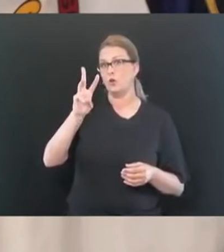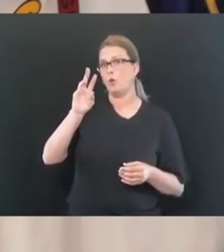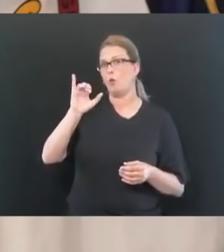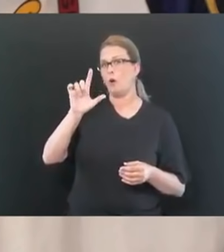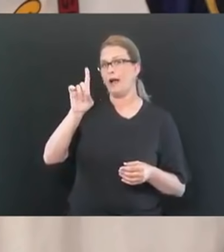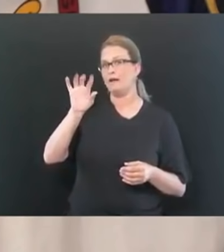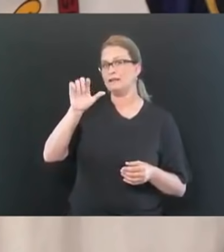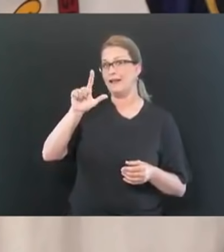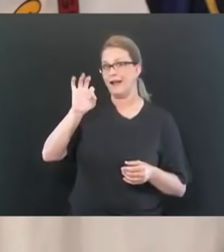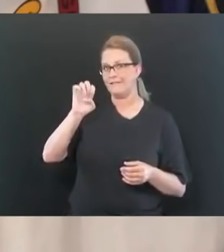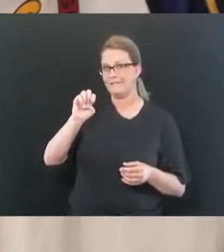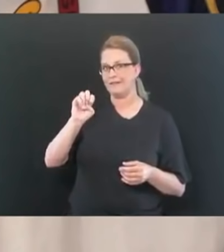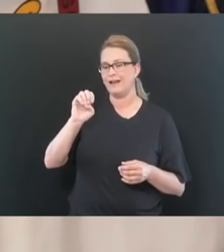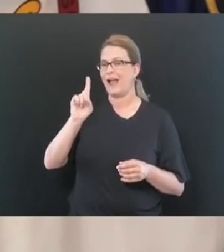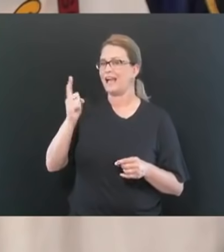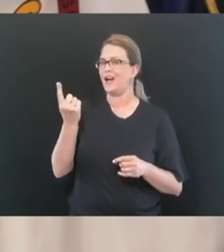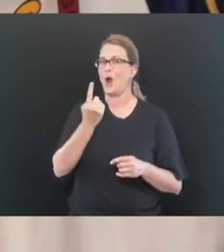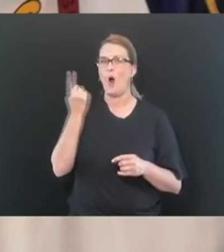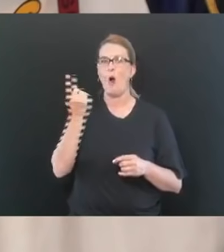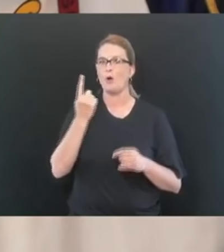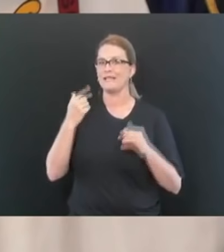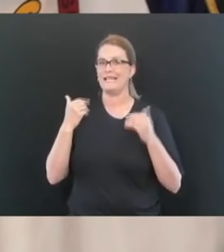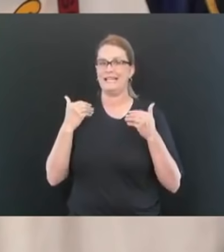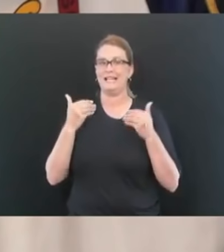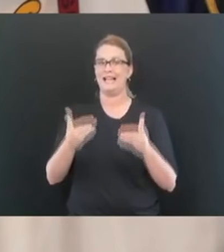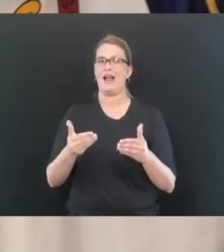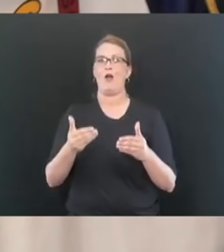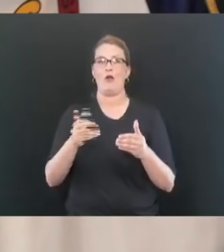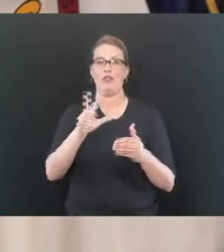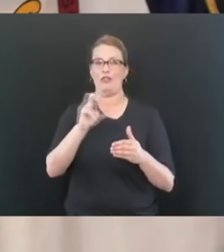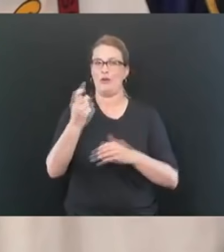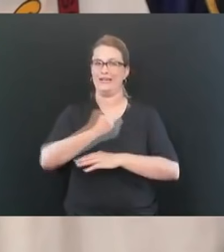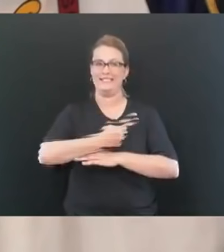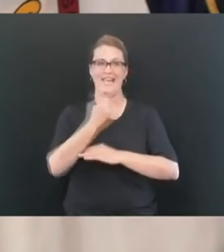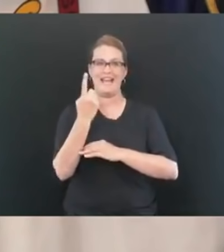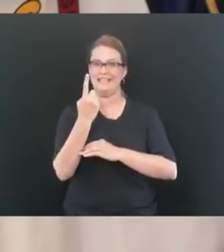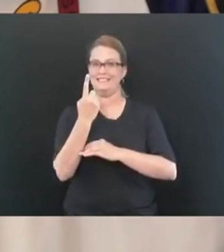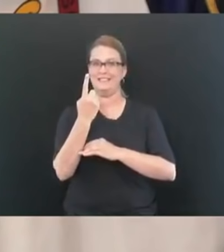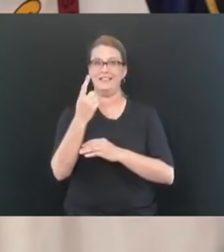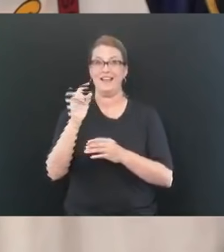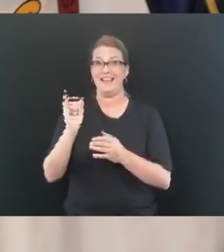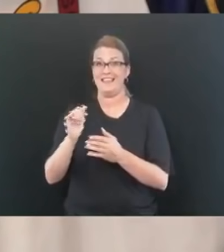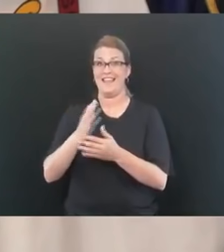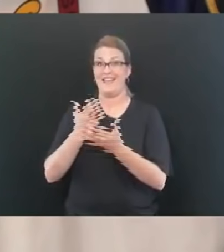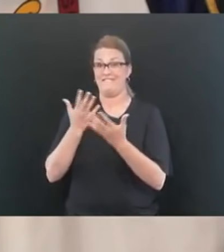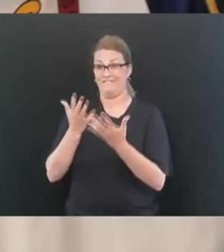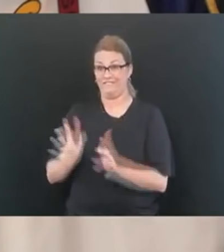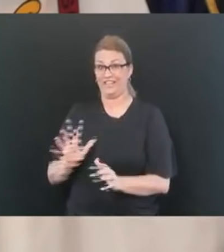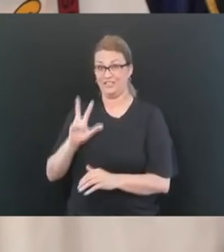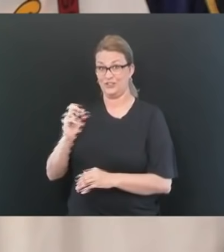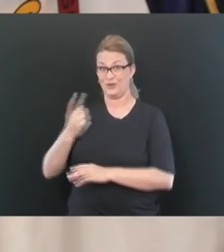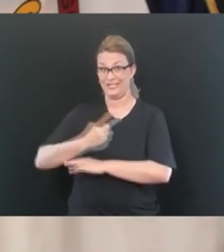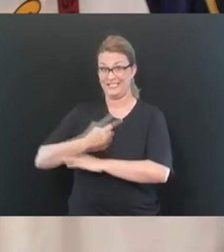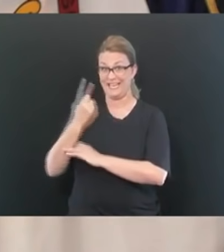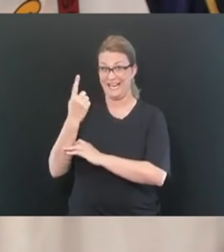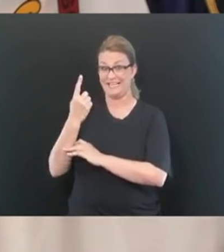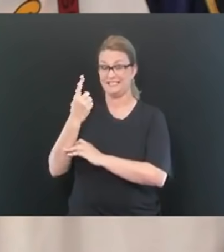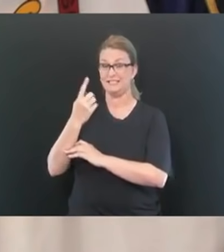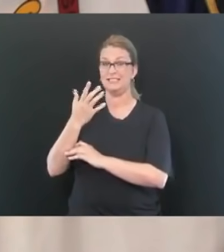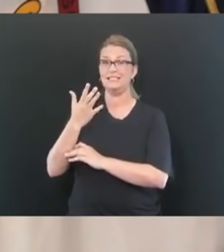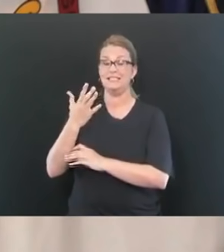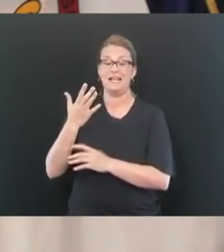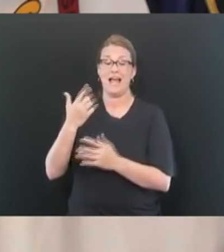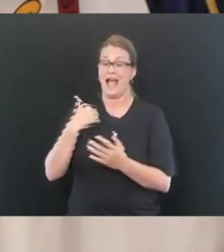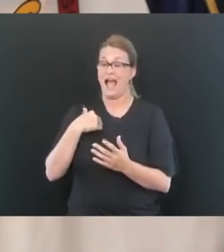you could only do that for a maximum of 30 days. And then at the end of that 30 days, it was my